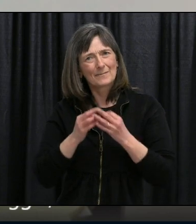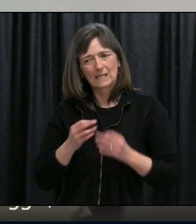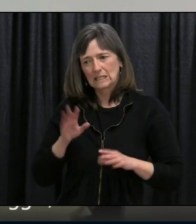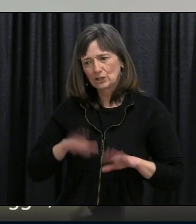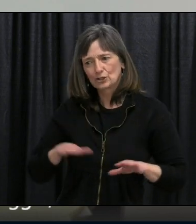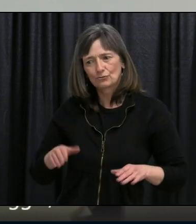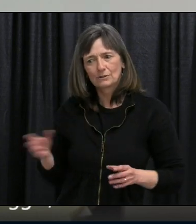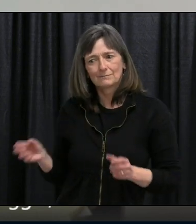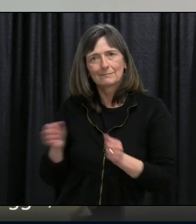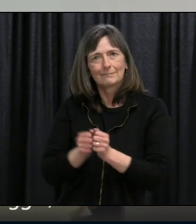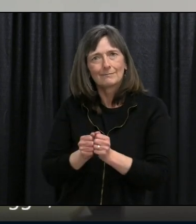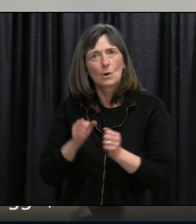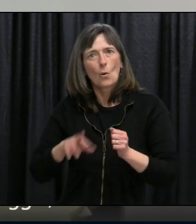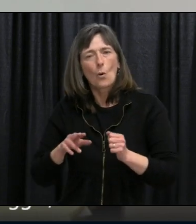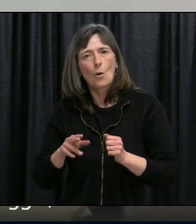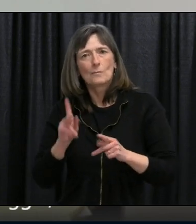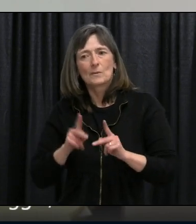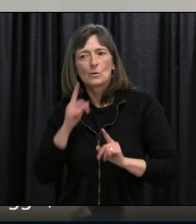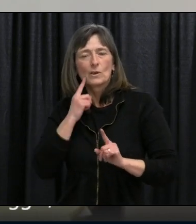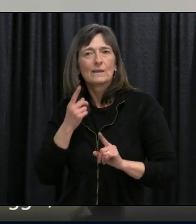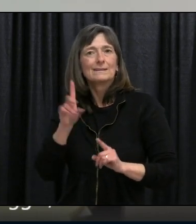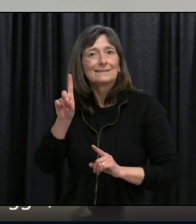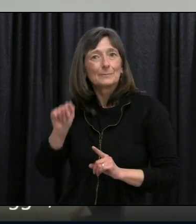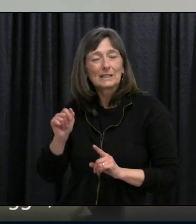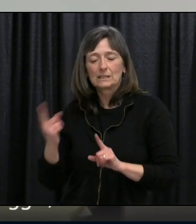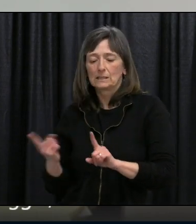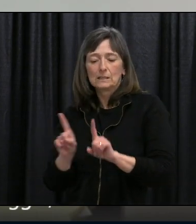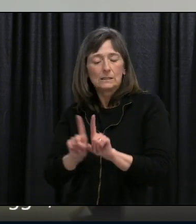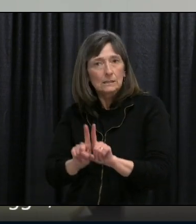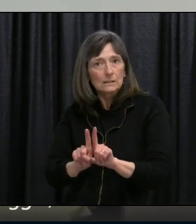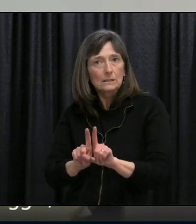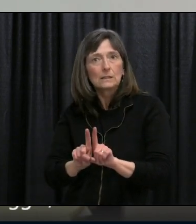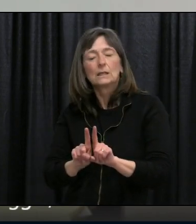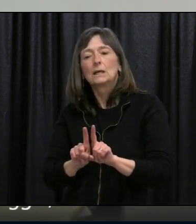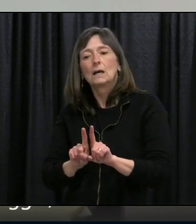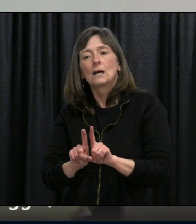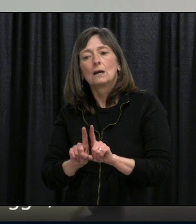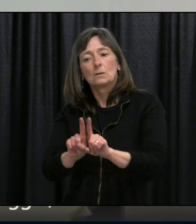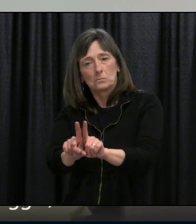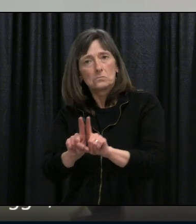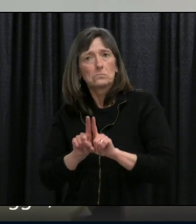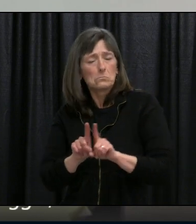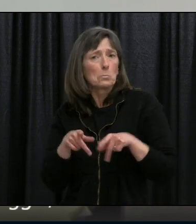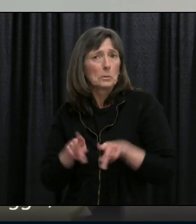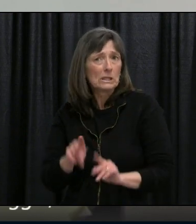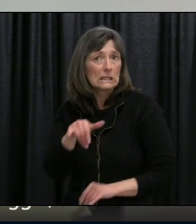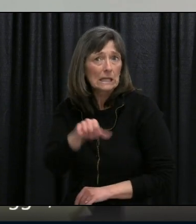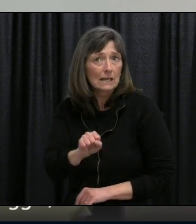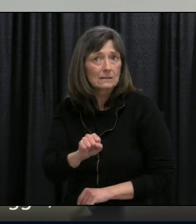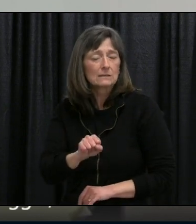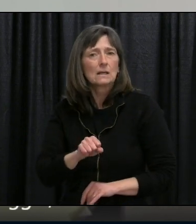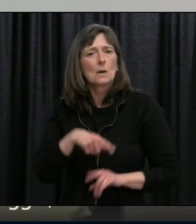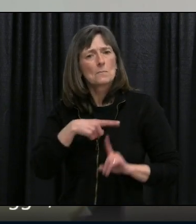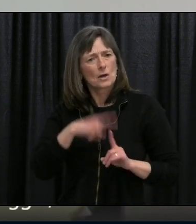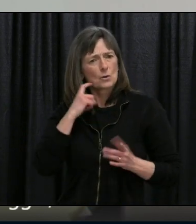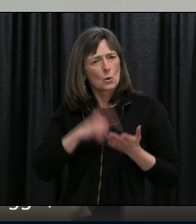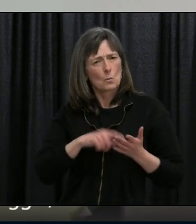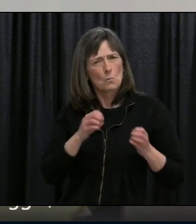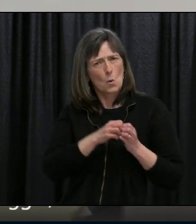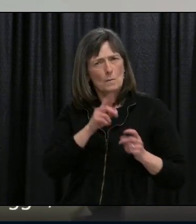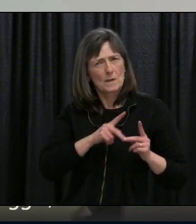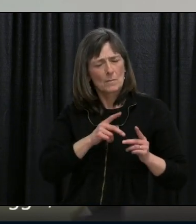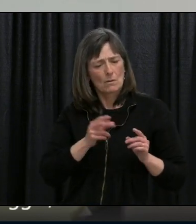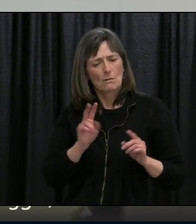with handicapped, with disability or an approach whereby they would